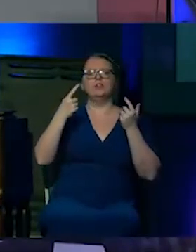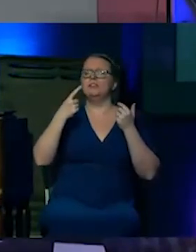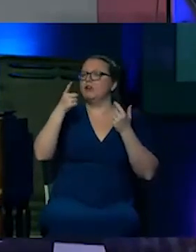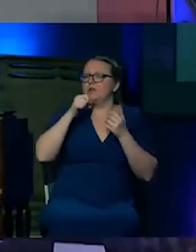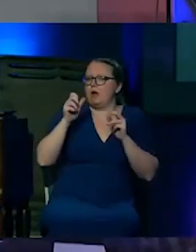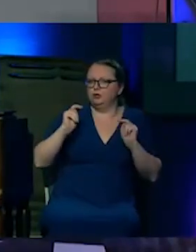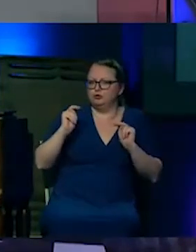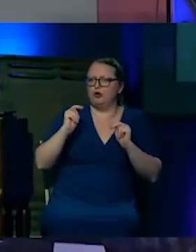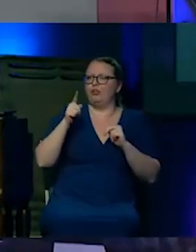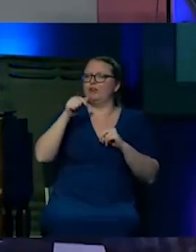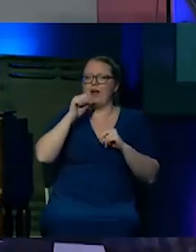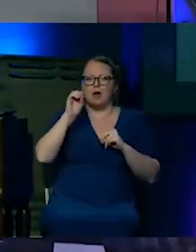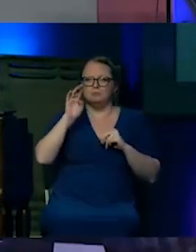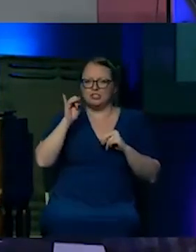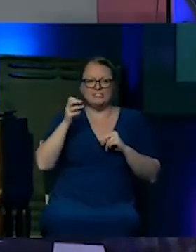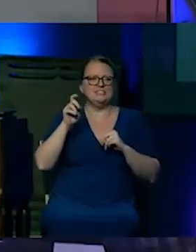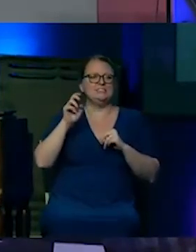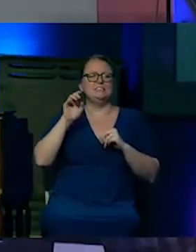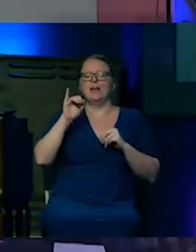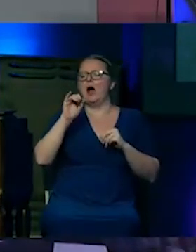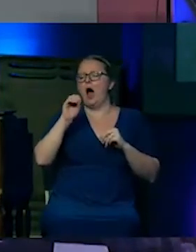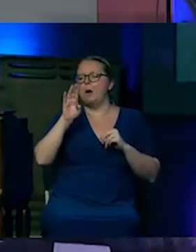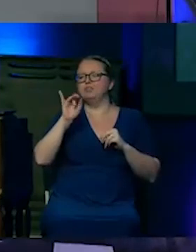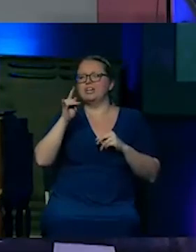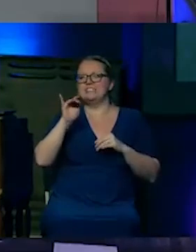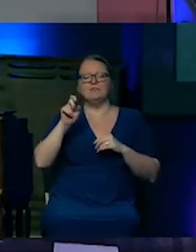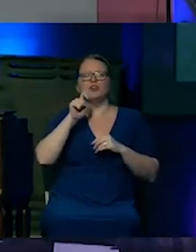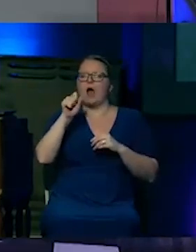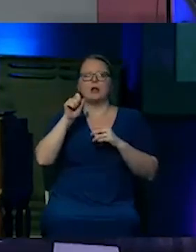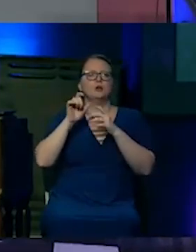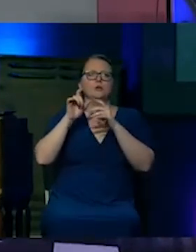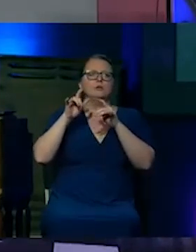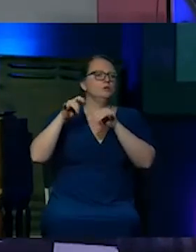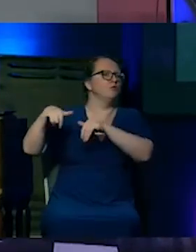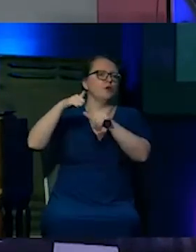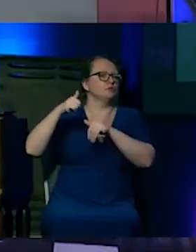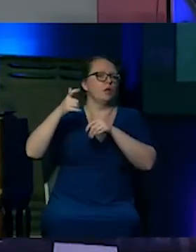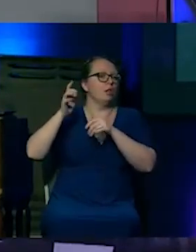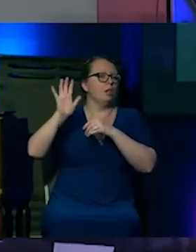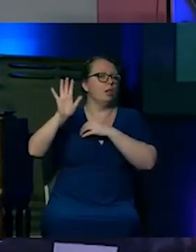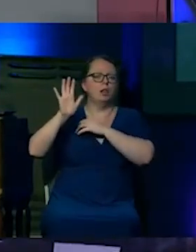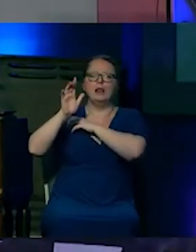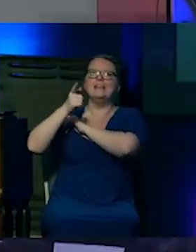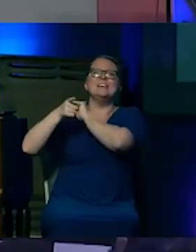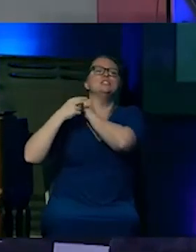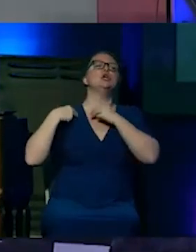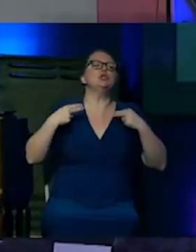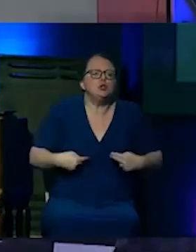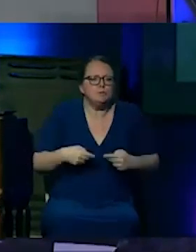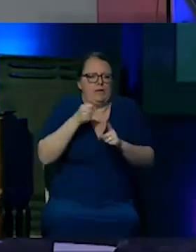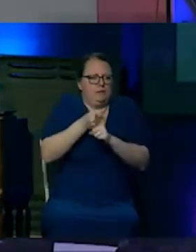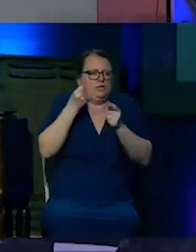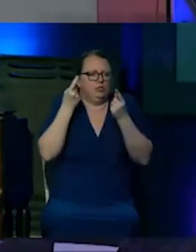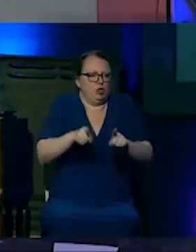are not universal, right? This is a circumstance. This is a human circumstance, not one that God has actually given to us.